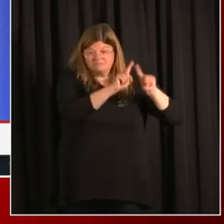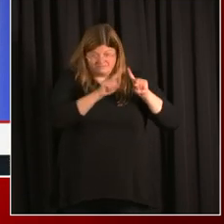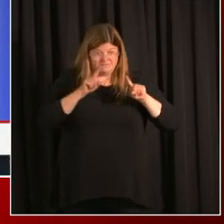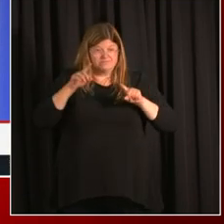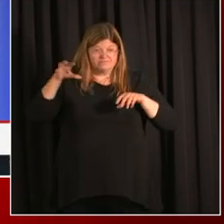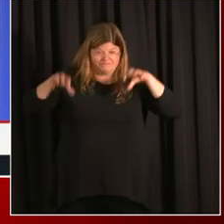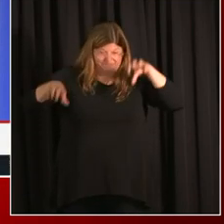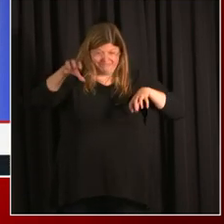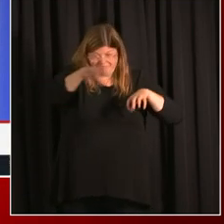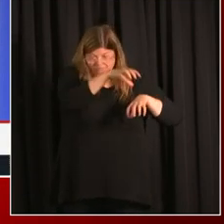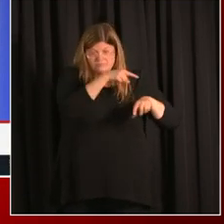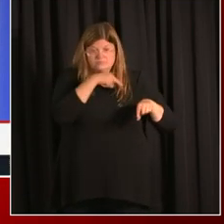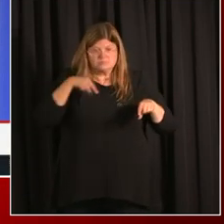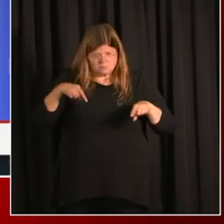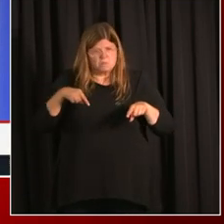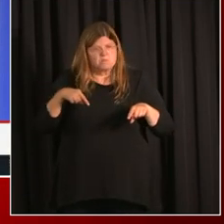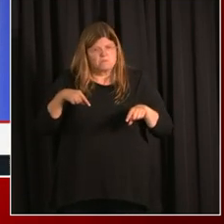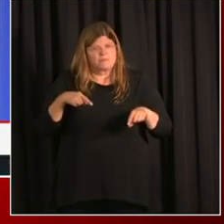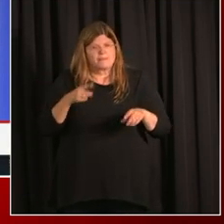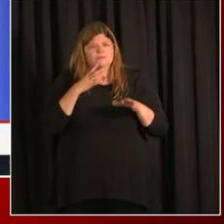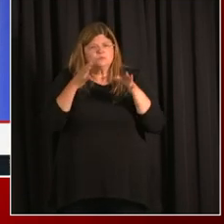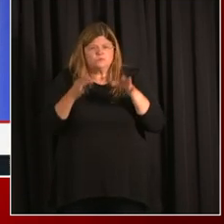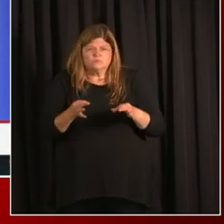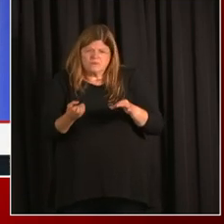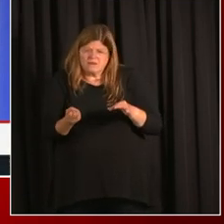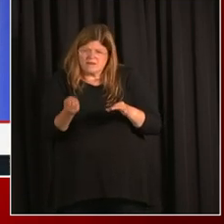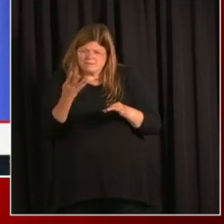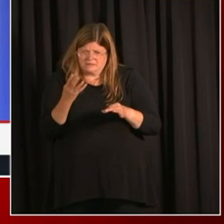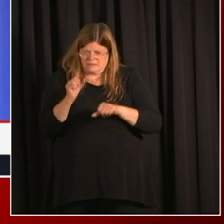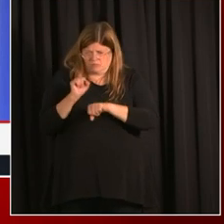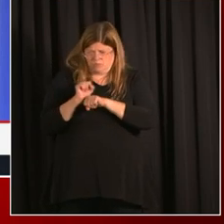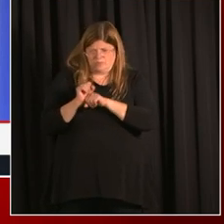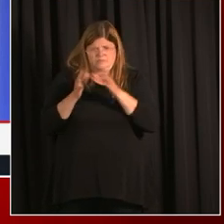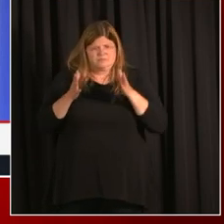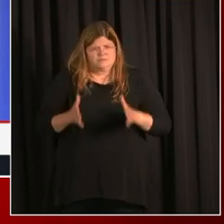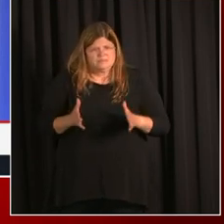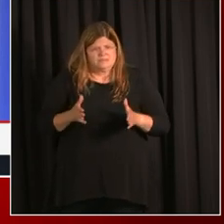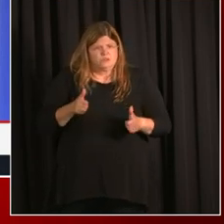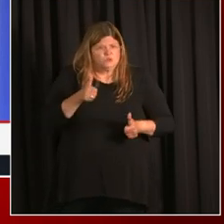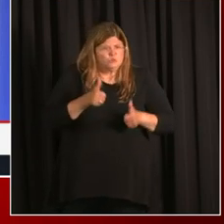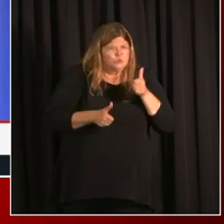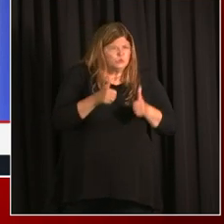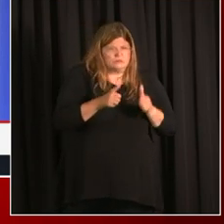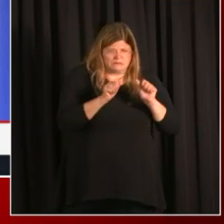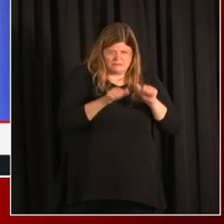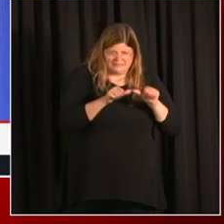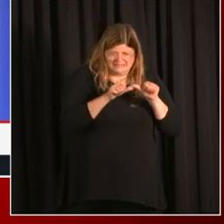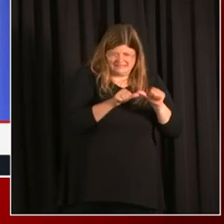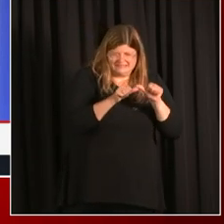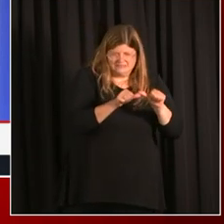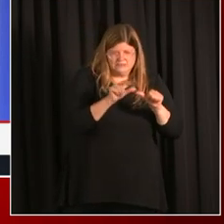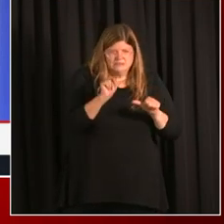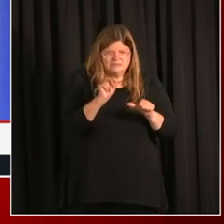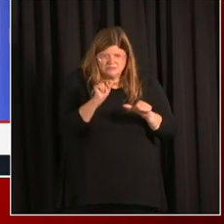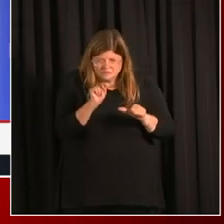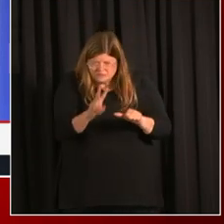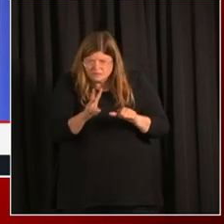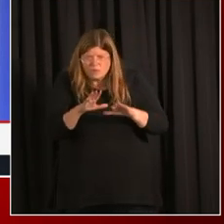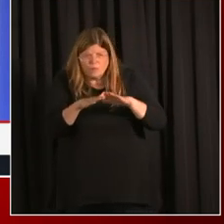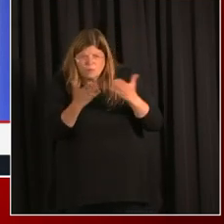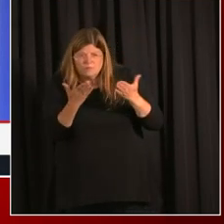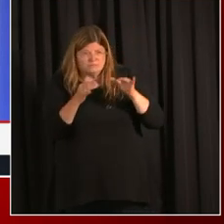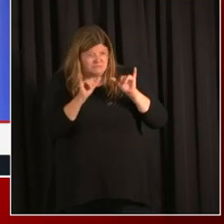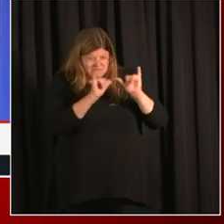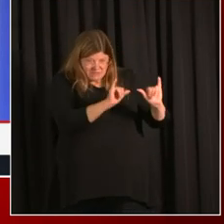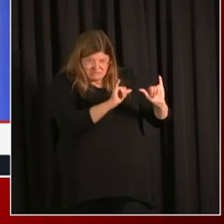very granular level to determine how many of our employers, which divisions can remain in a telework posture to be able